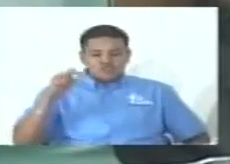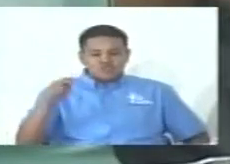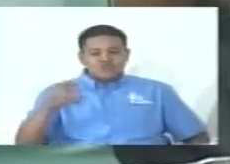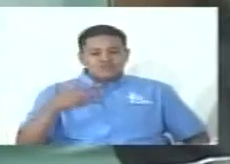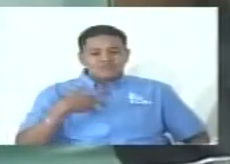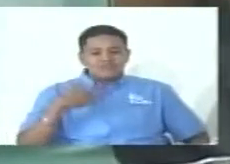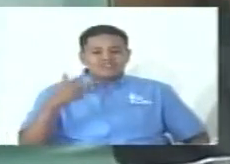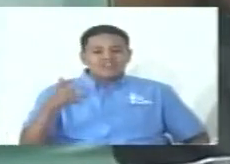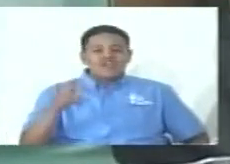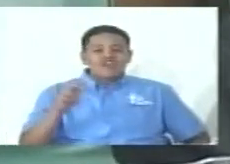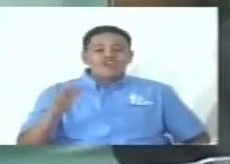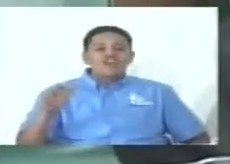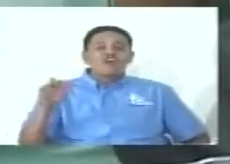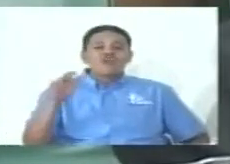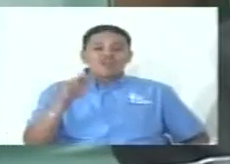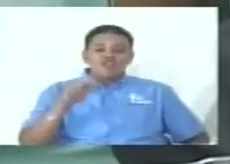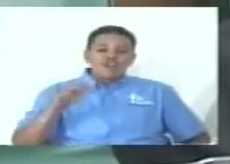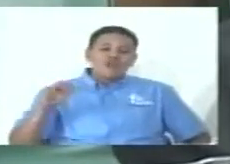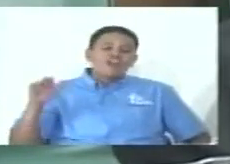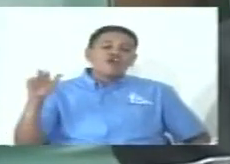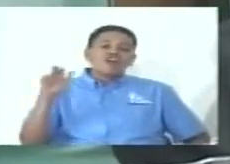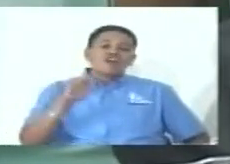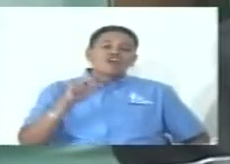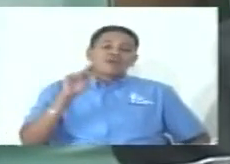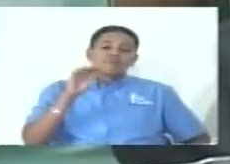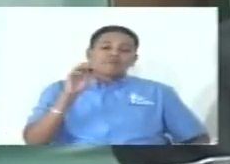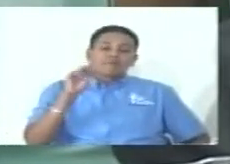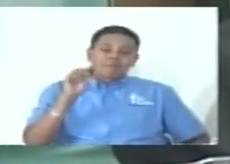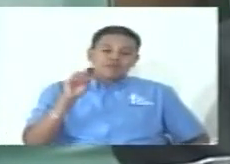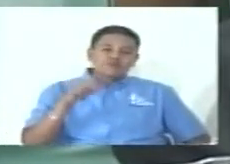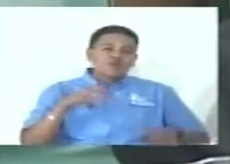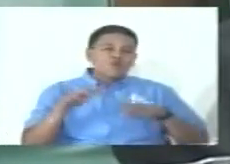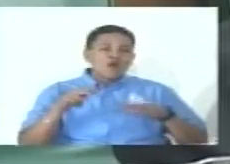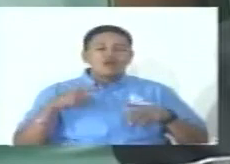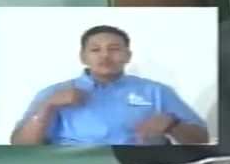there traversing all of those places, Pimenta Walk, all over.